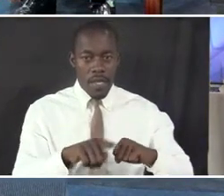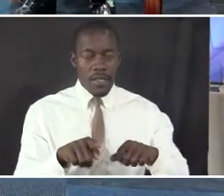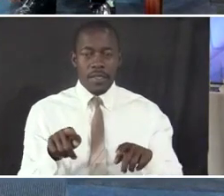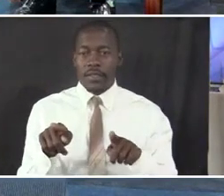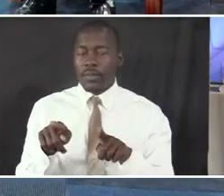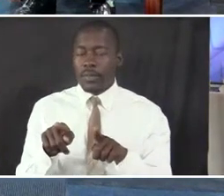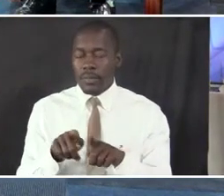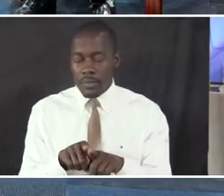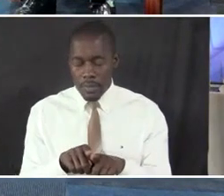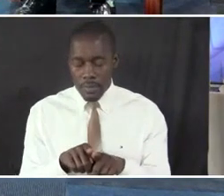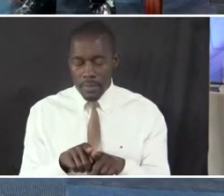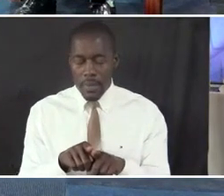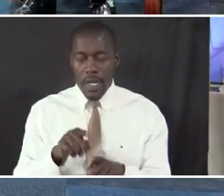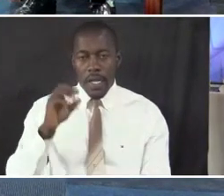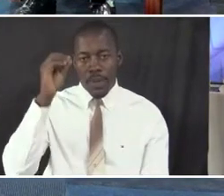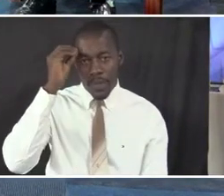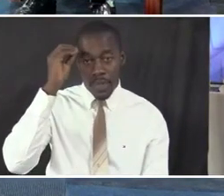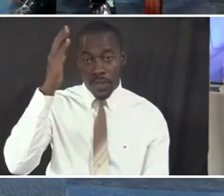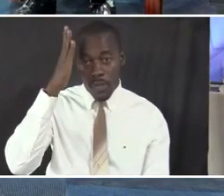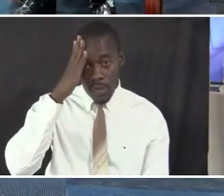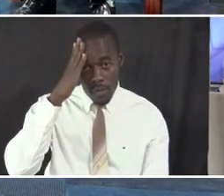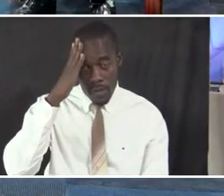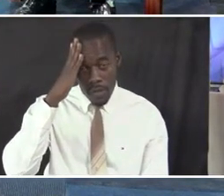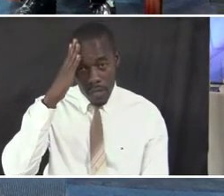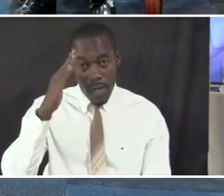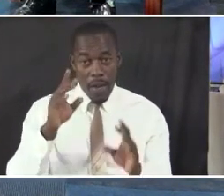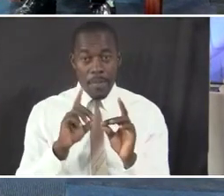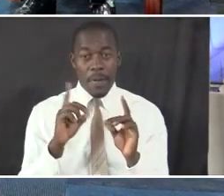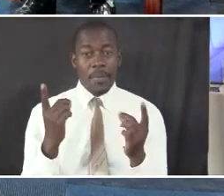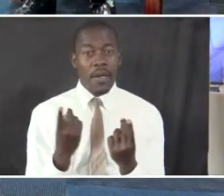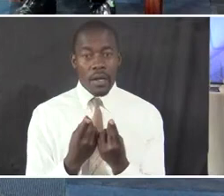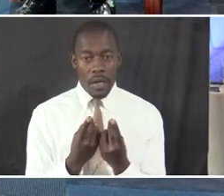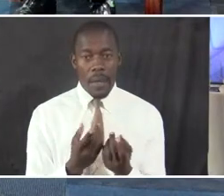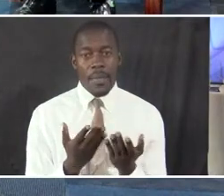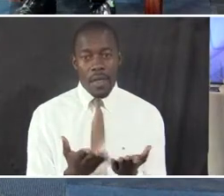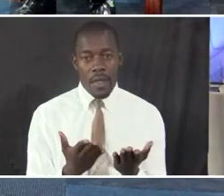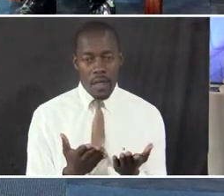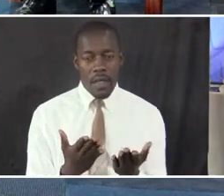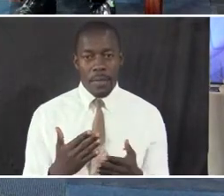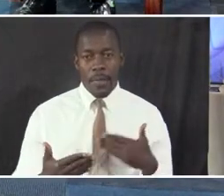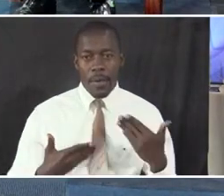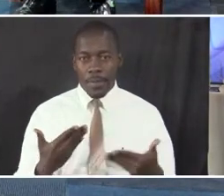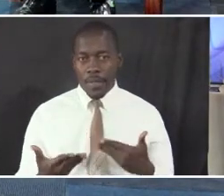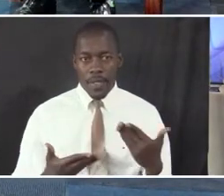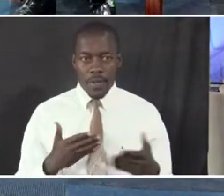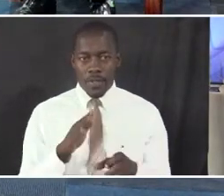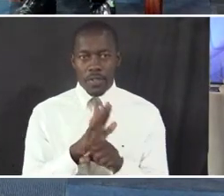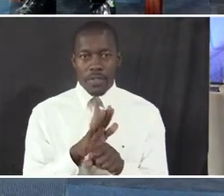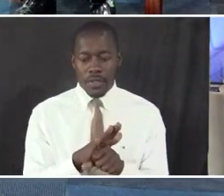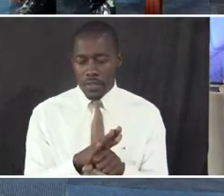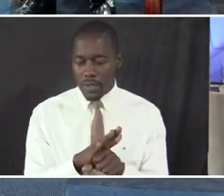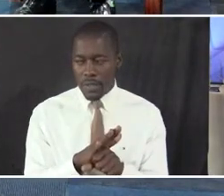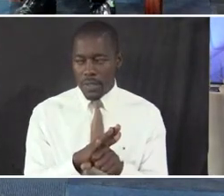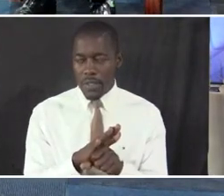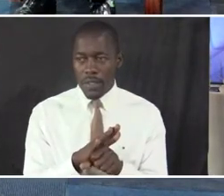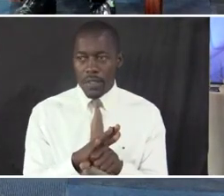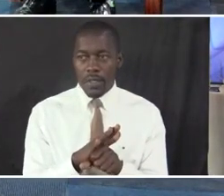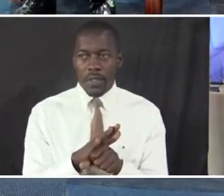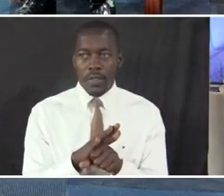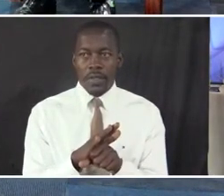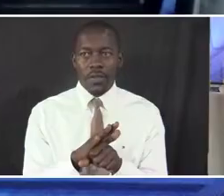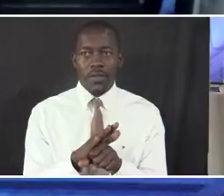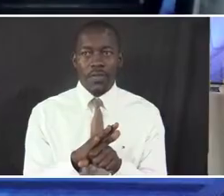in the education sector and have been there for a long time. So I generally